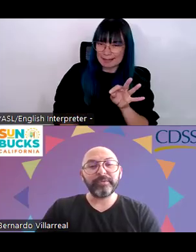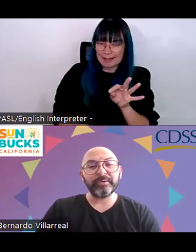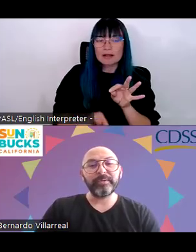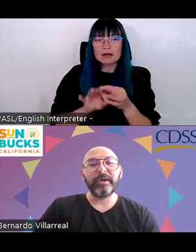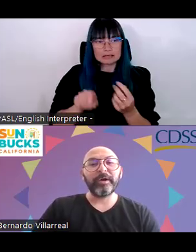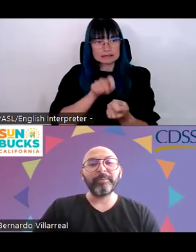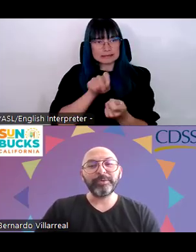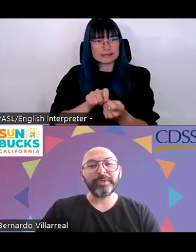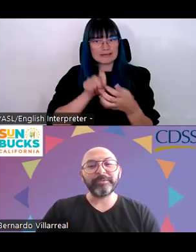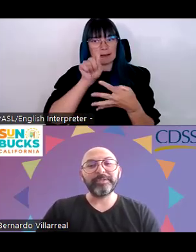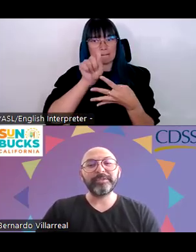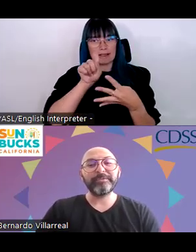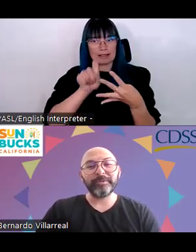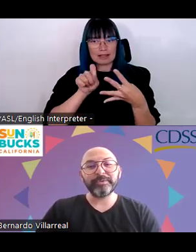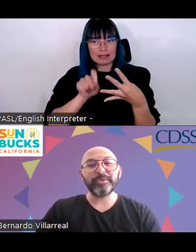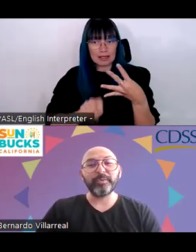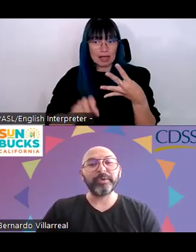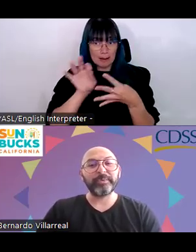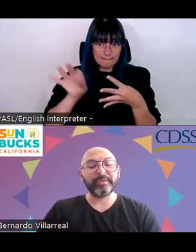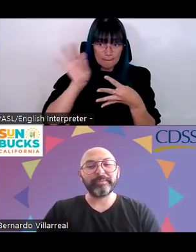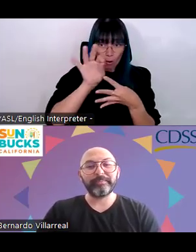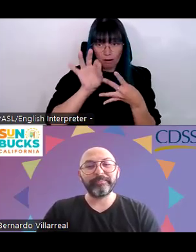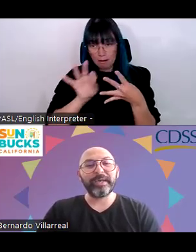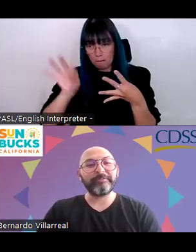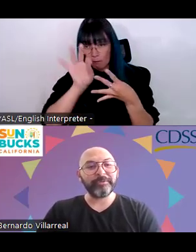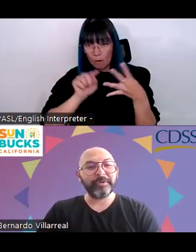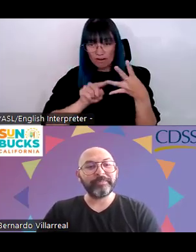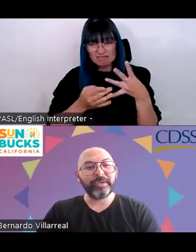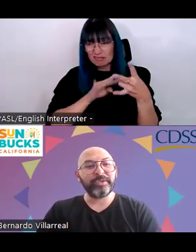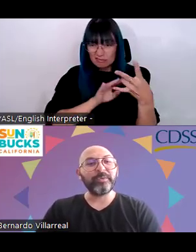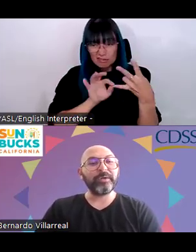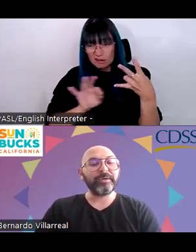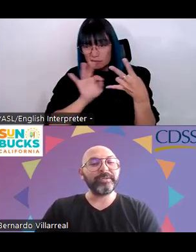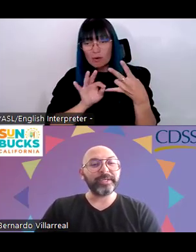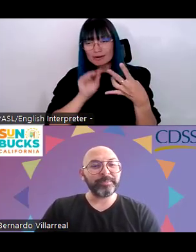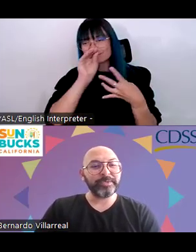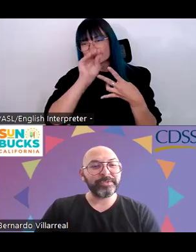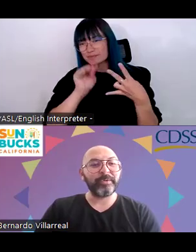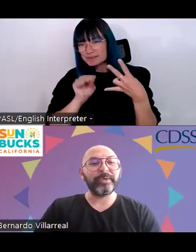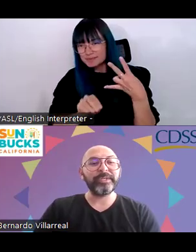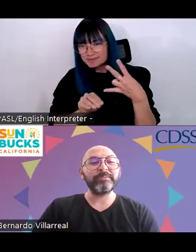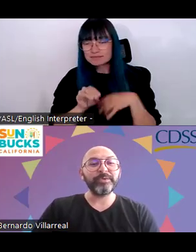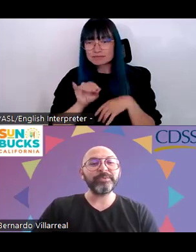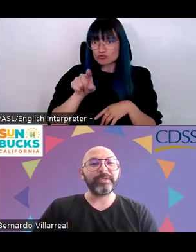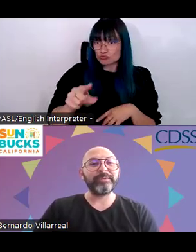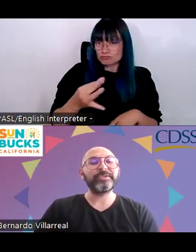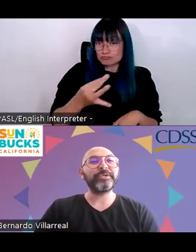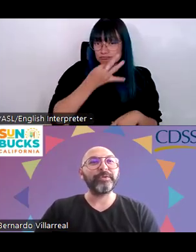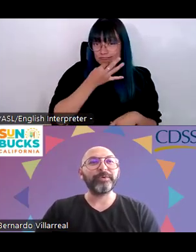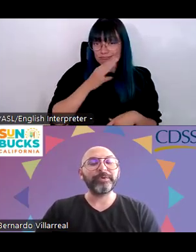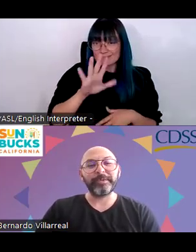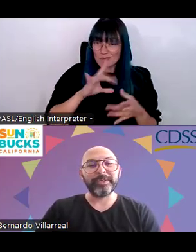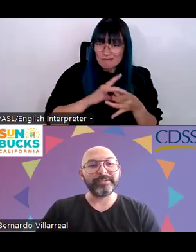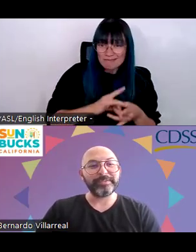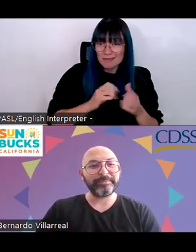points that you feel are most relevant to the folks you work with. After all, you all are the experts on what is most